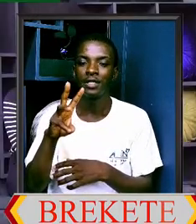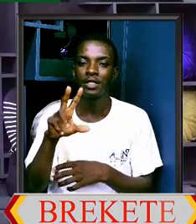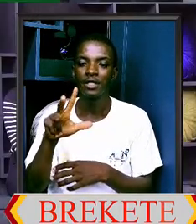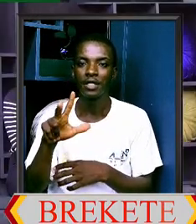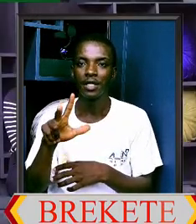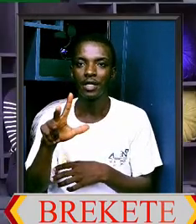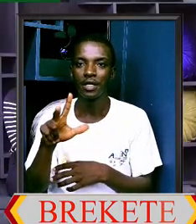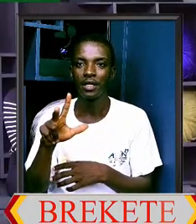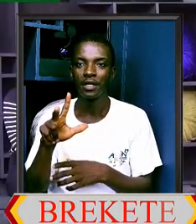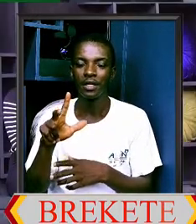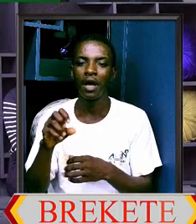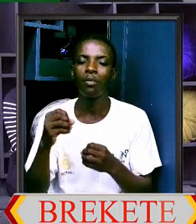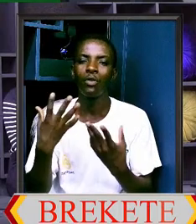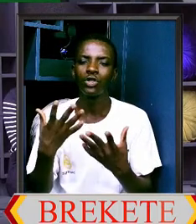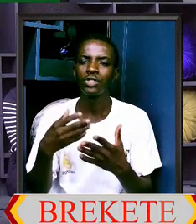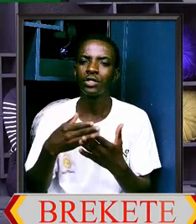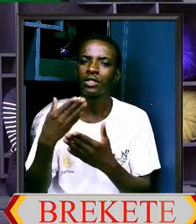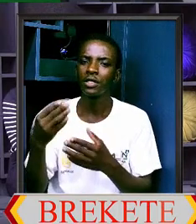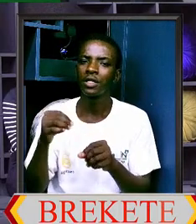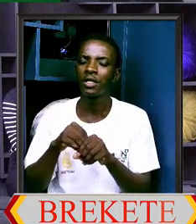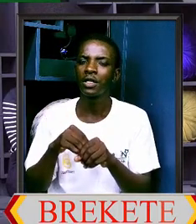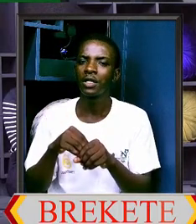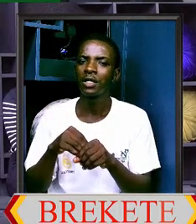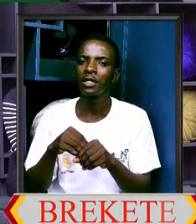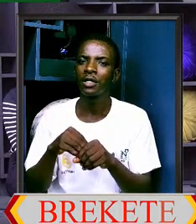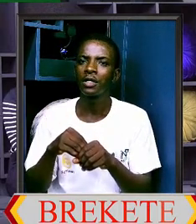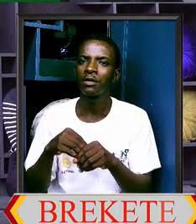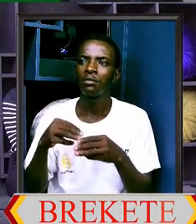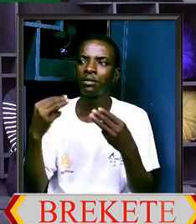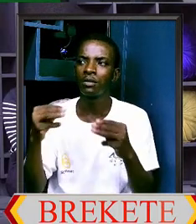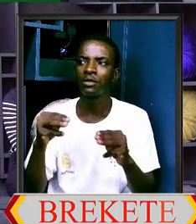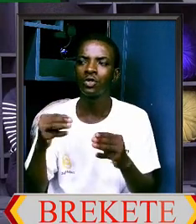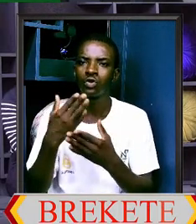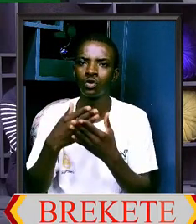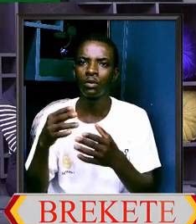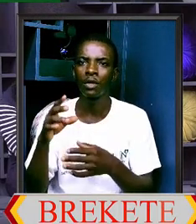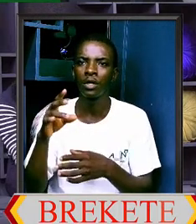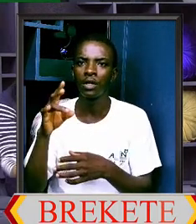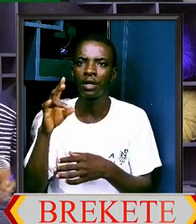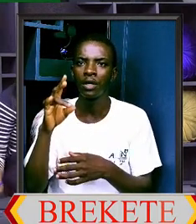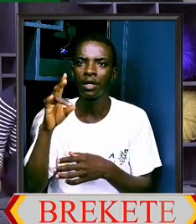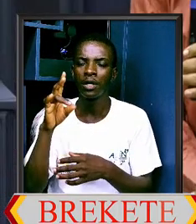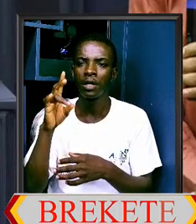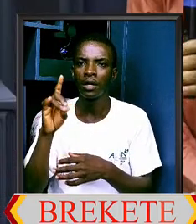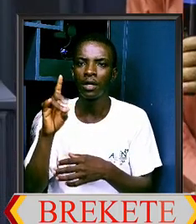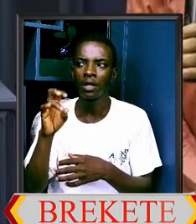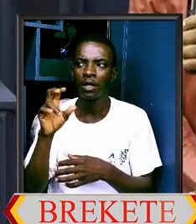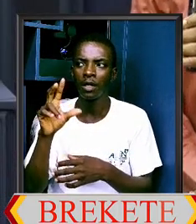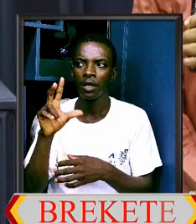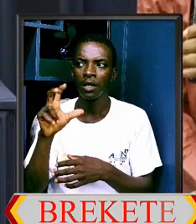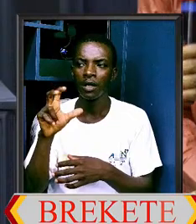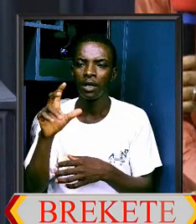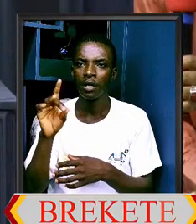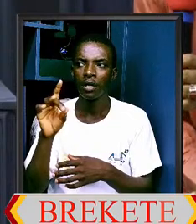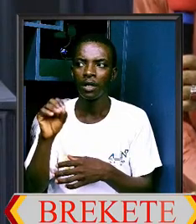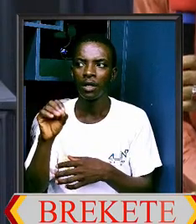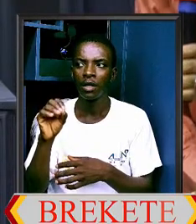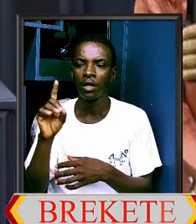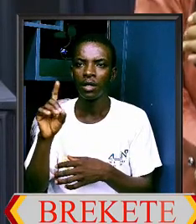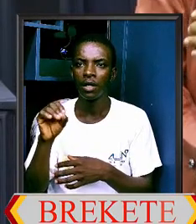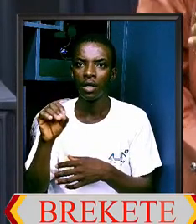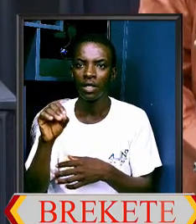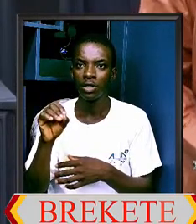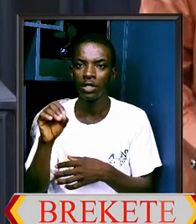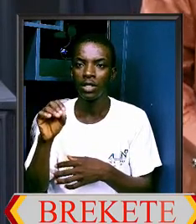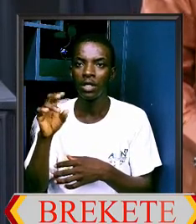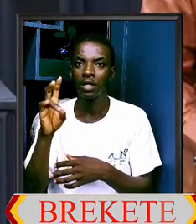63. Yes. How much did they sell them for market? Some people 80, 78. Yes, sir. Yes,